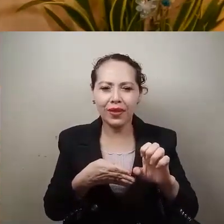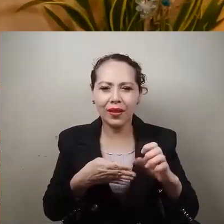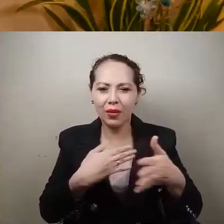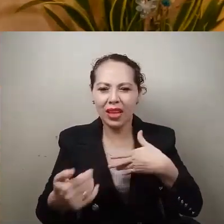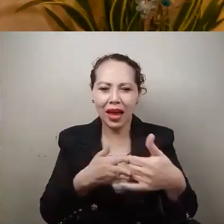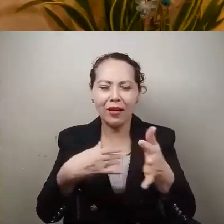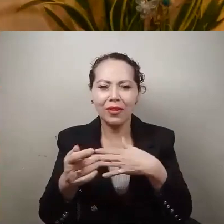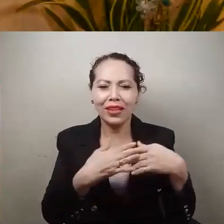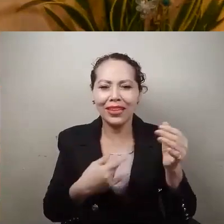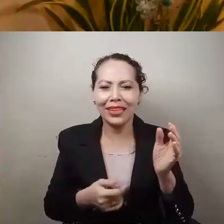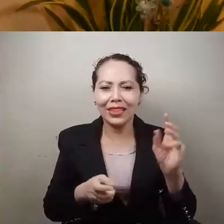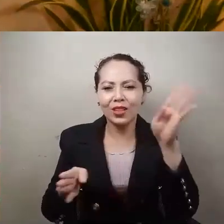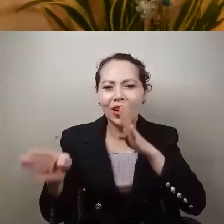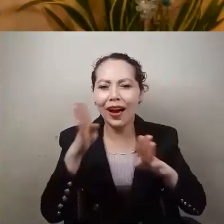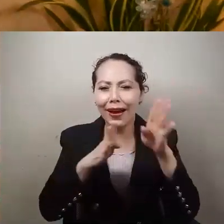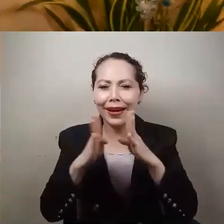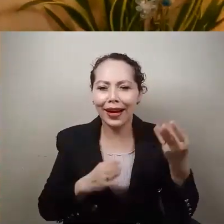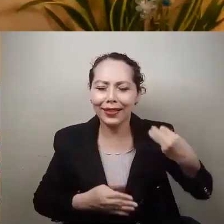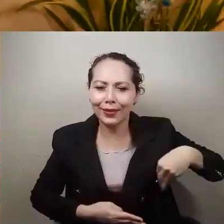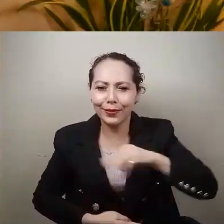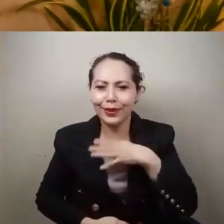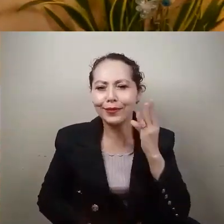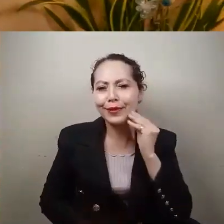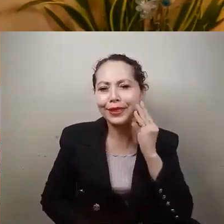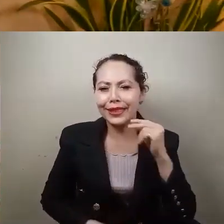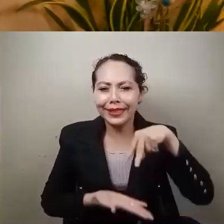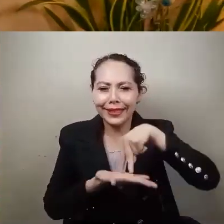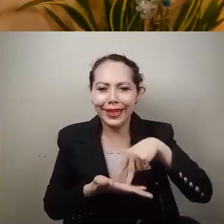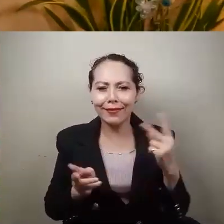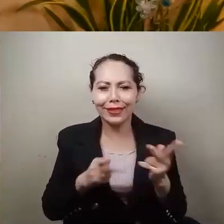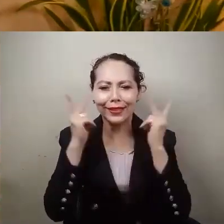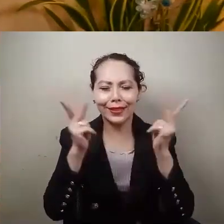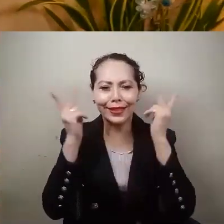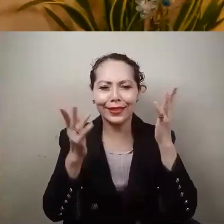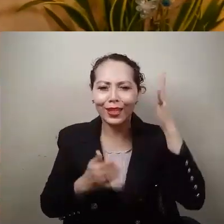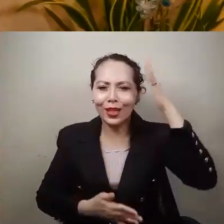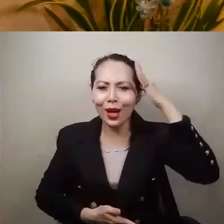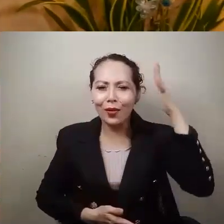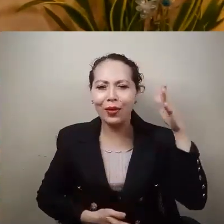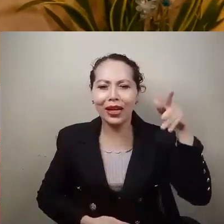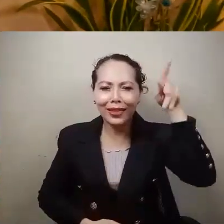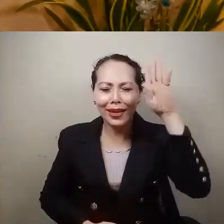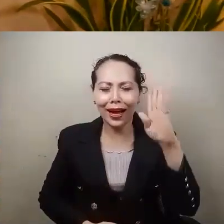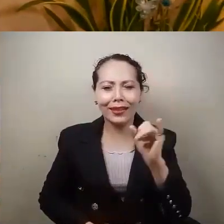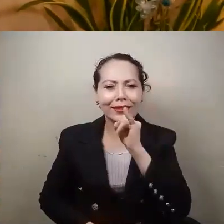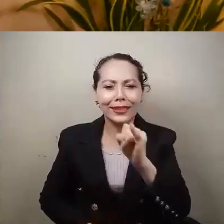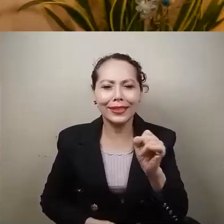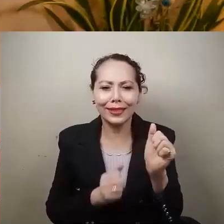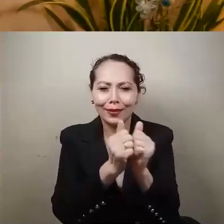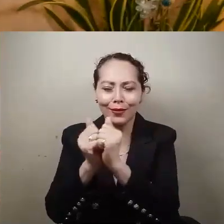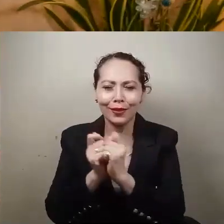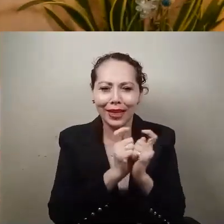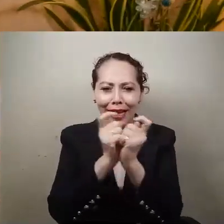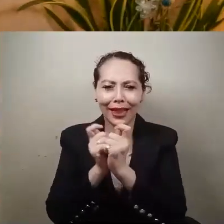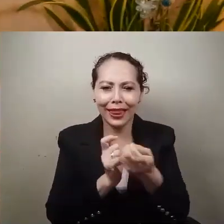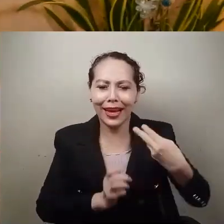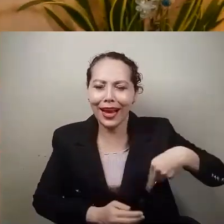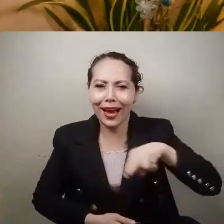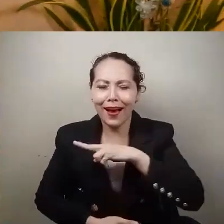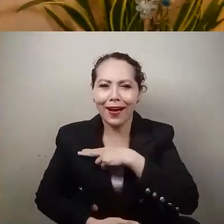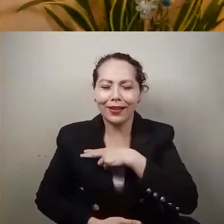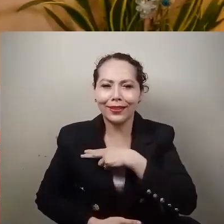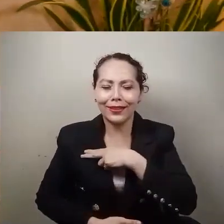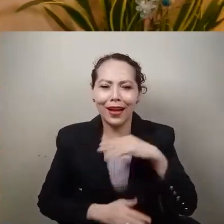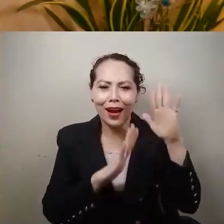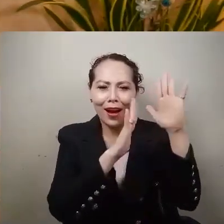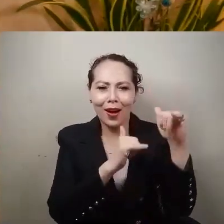will emerge victorious, knowing that God is with us. Our hope and